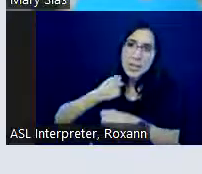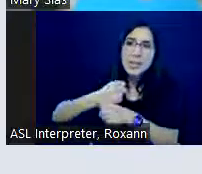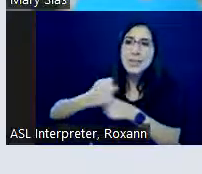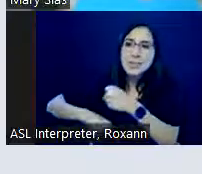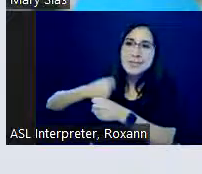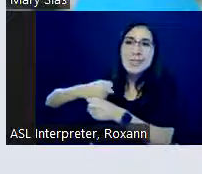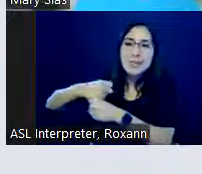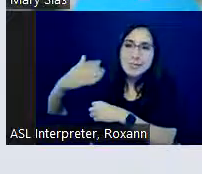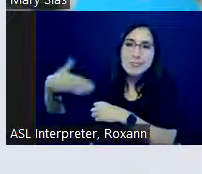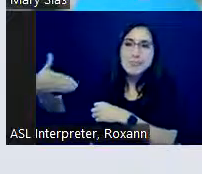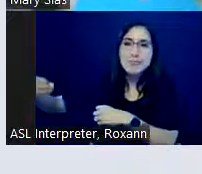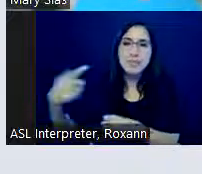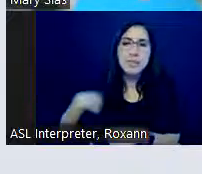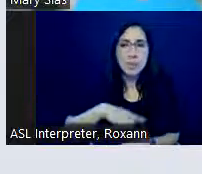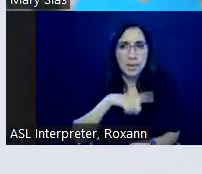do that.